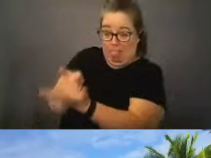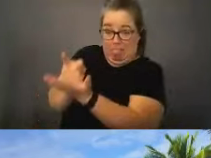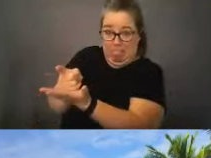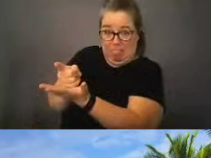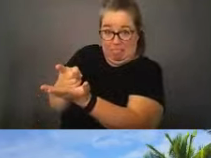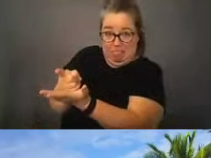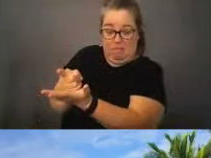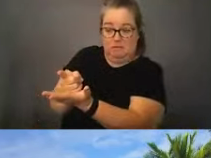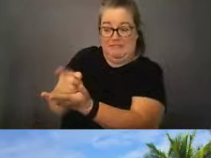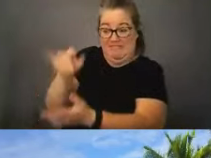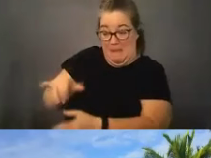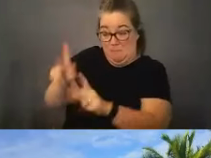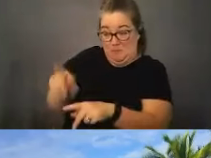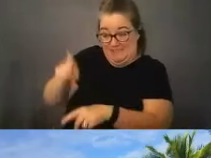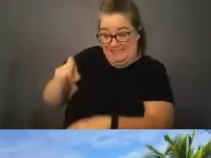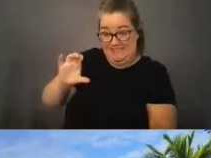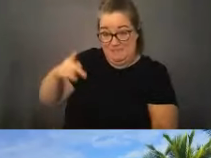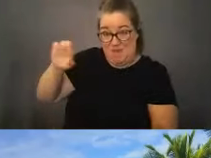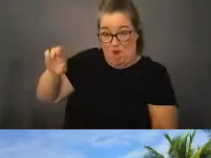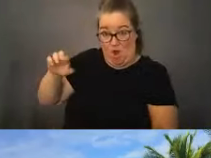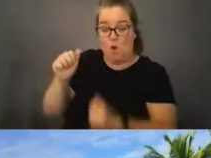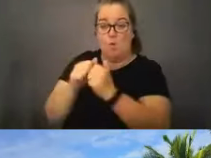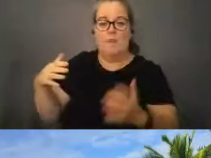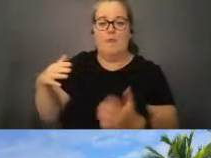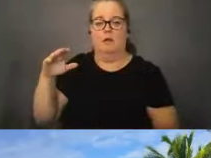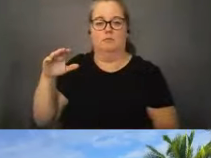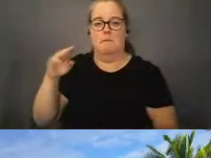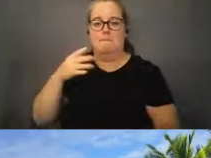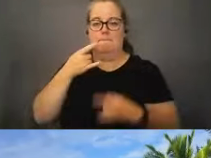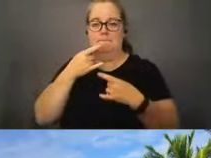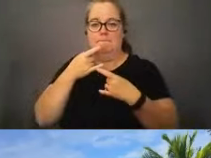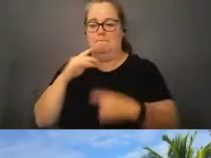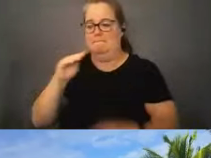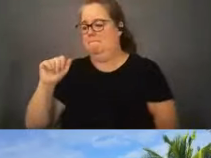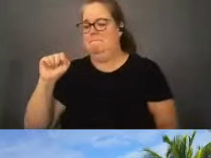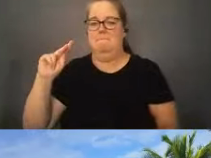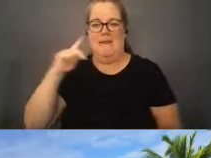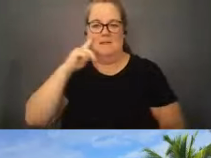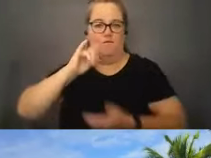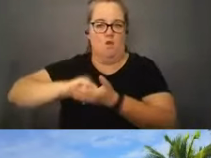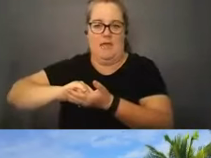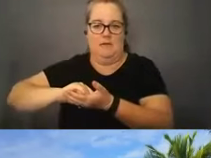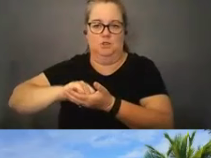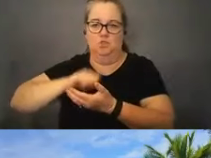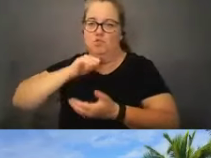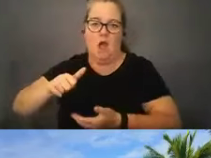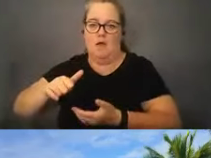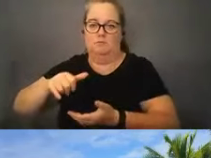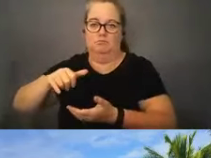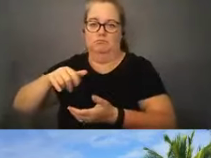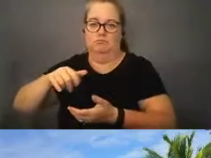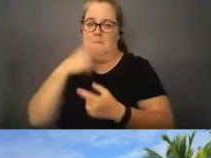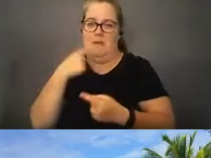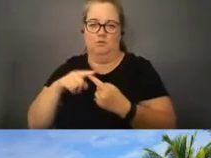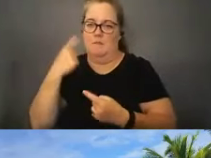CPR, if you don't have a mask, you can just do chest compressions. That is definitely better than nothing and will help them.